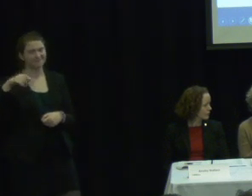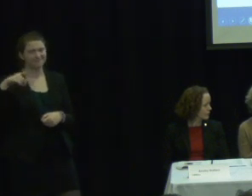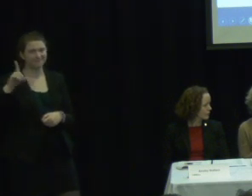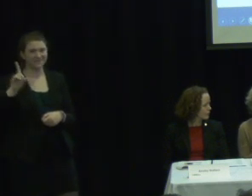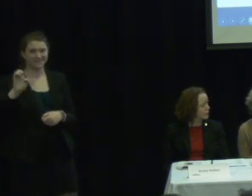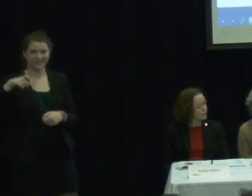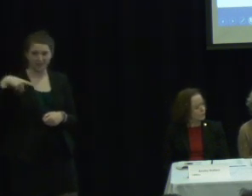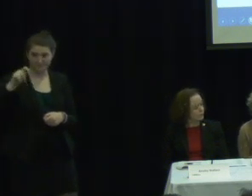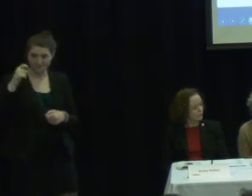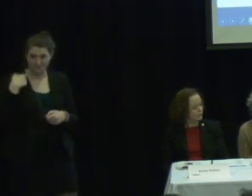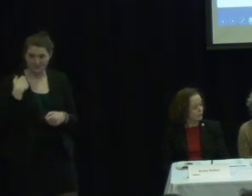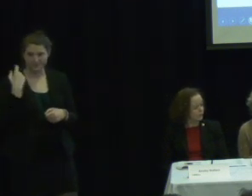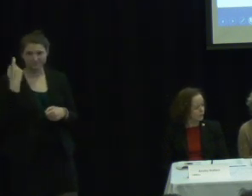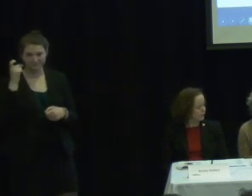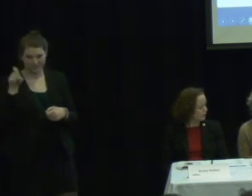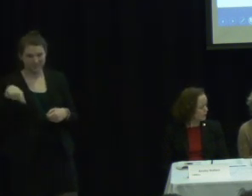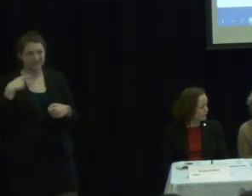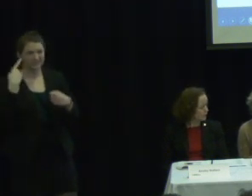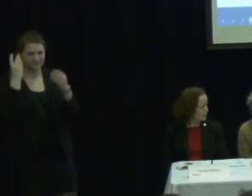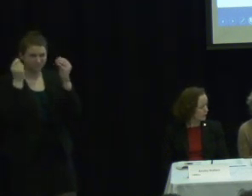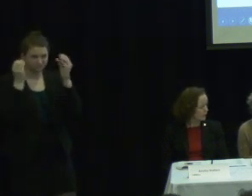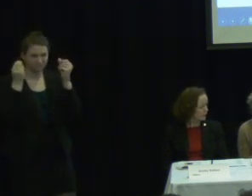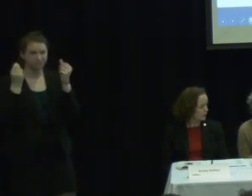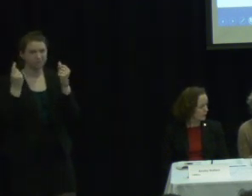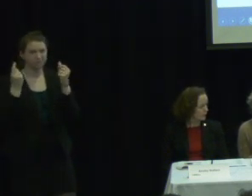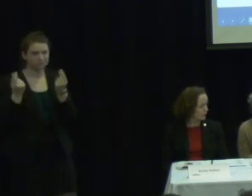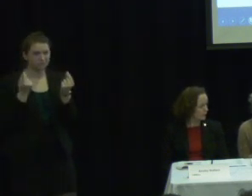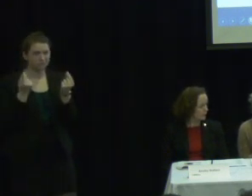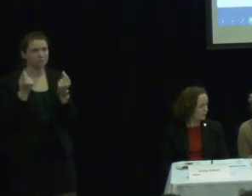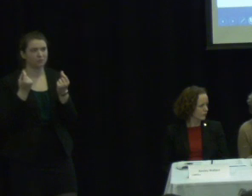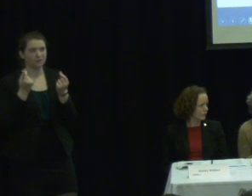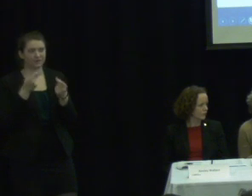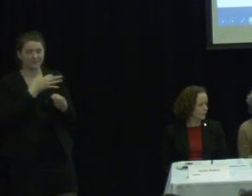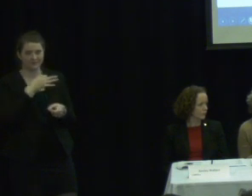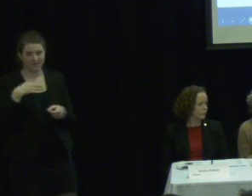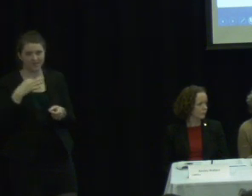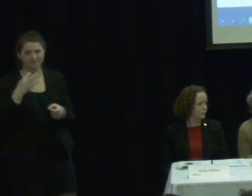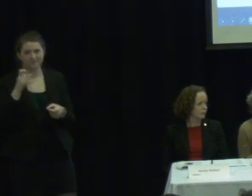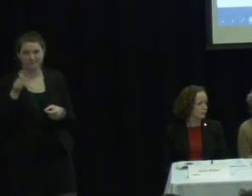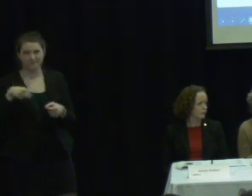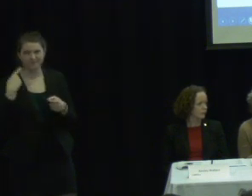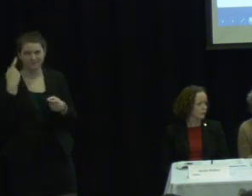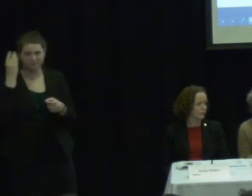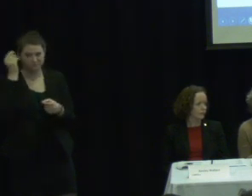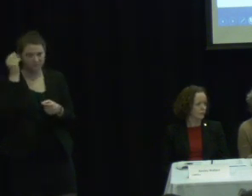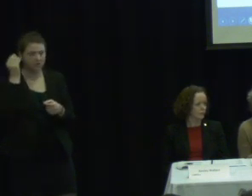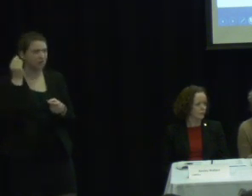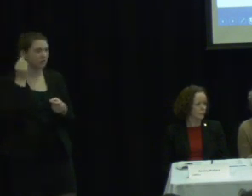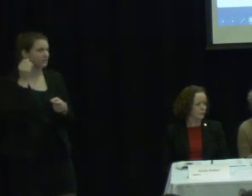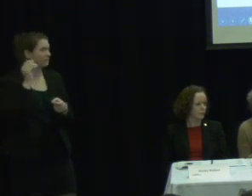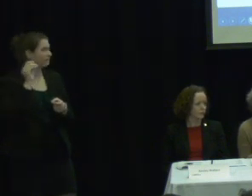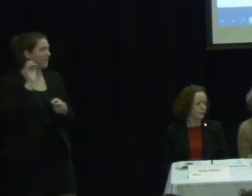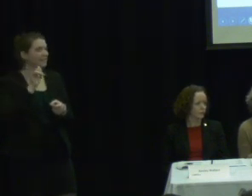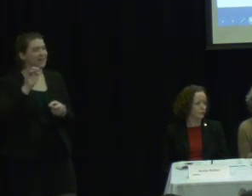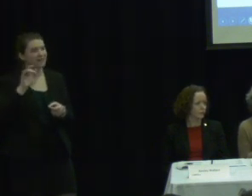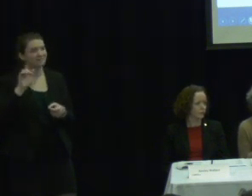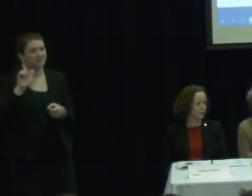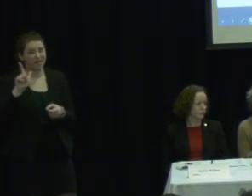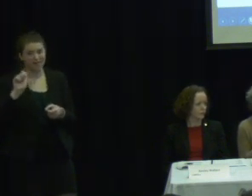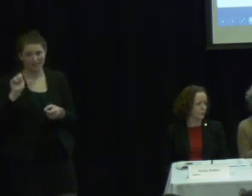staff, that studio will be in the middle of the loudest,